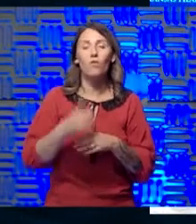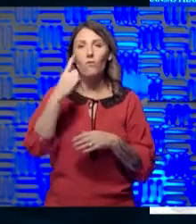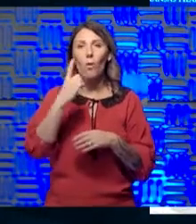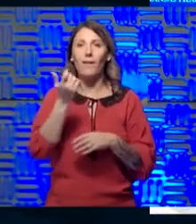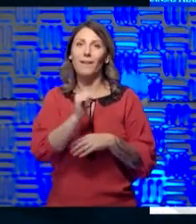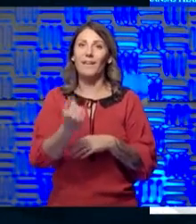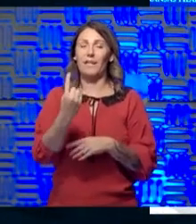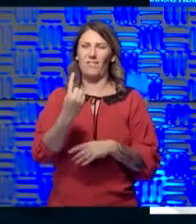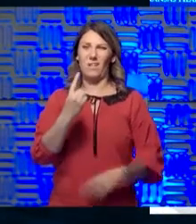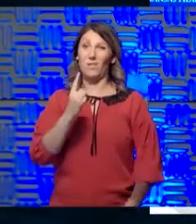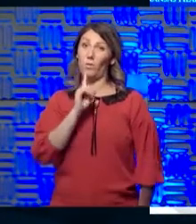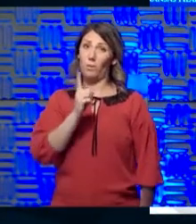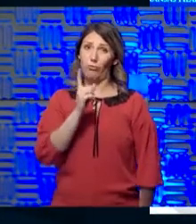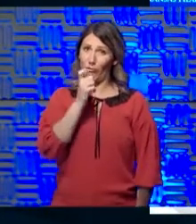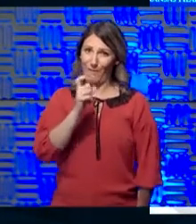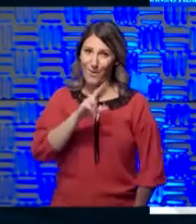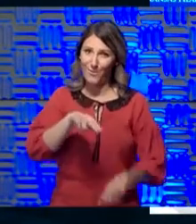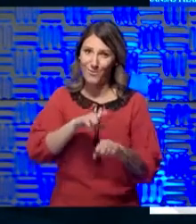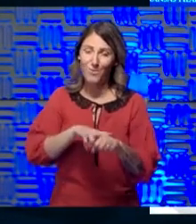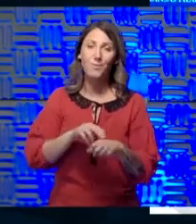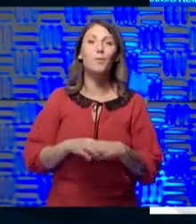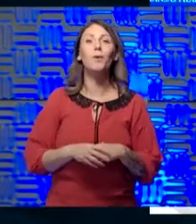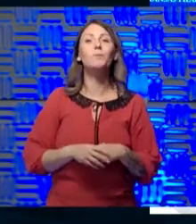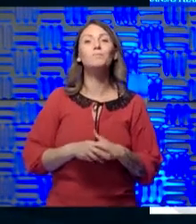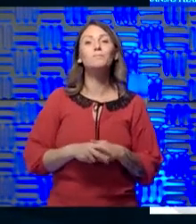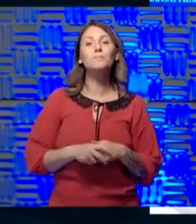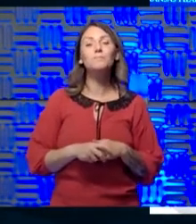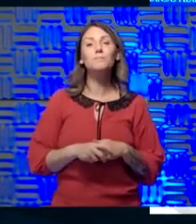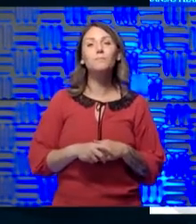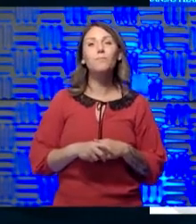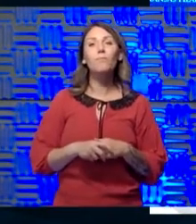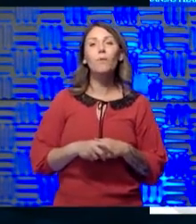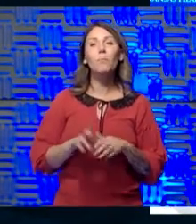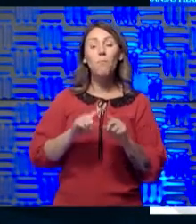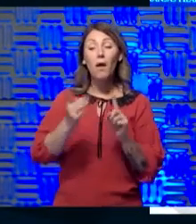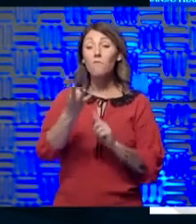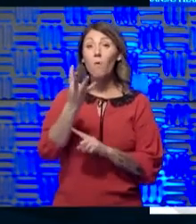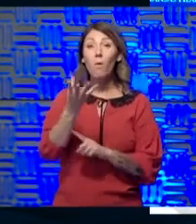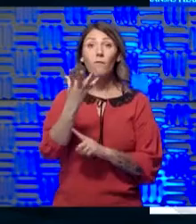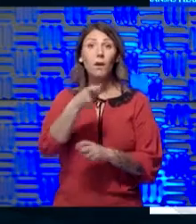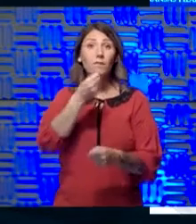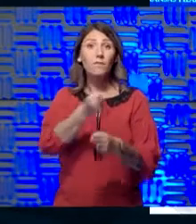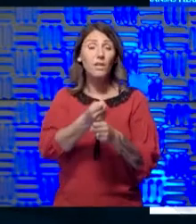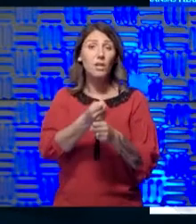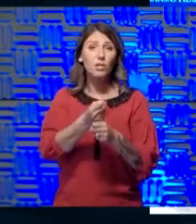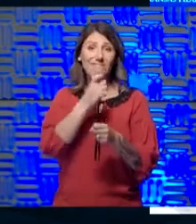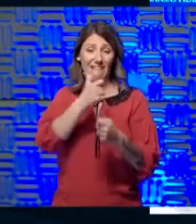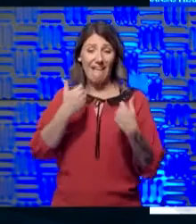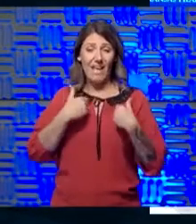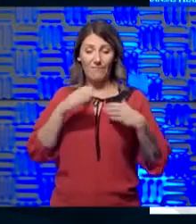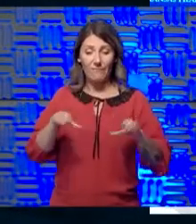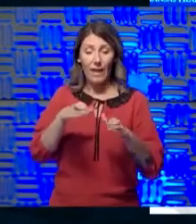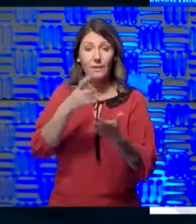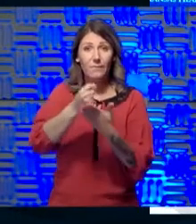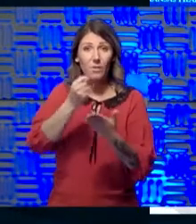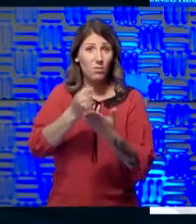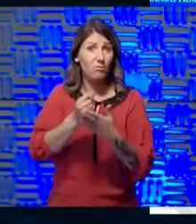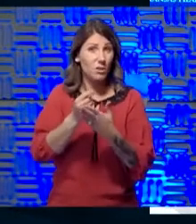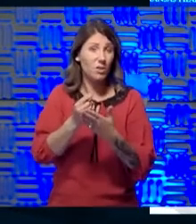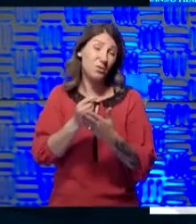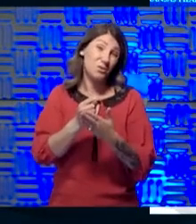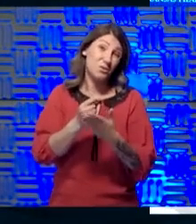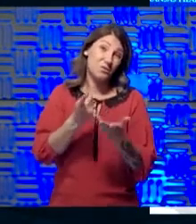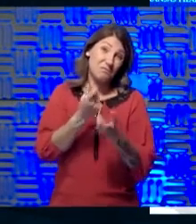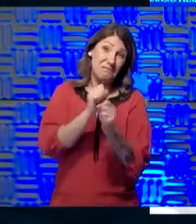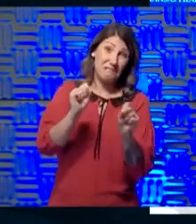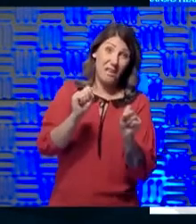normal, and that 4 or 5 years not having to have active therapy, you're probably pretty safe from